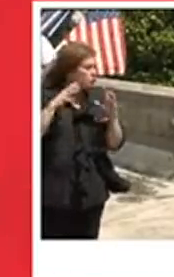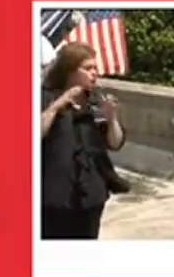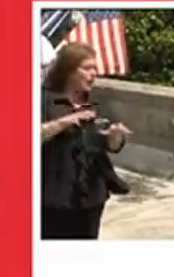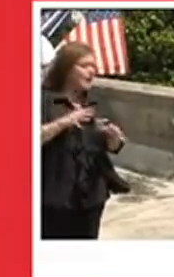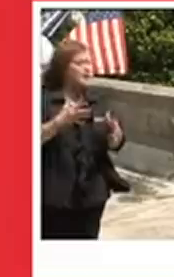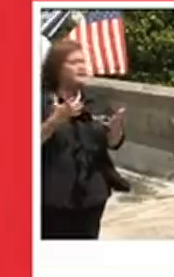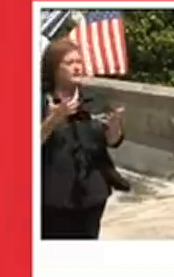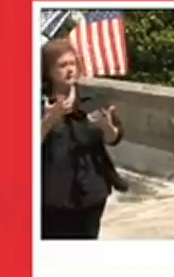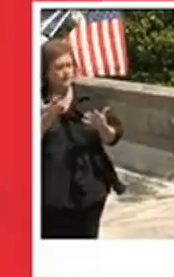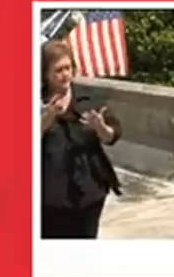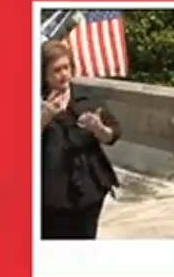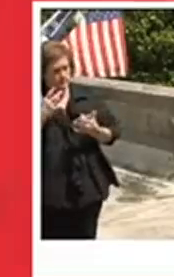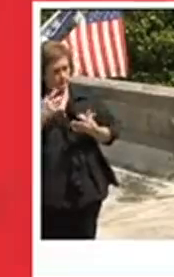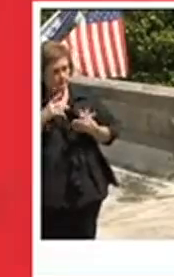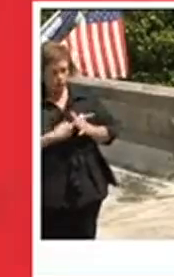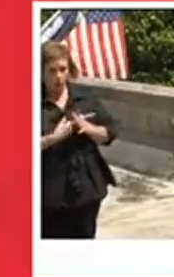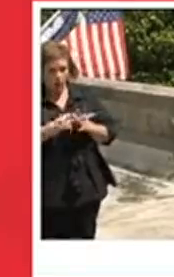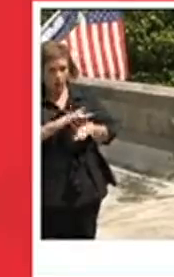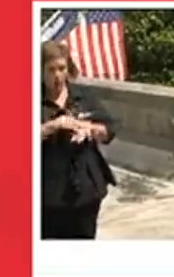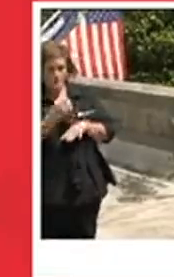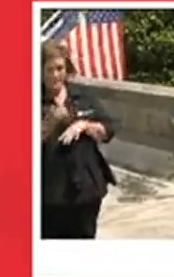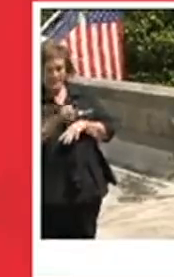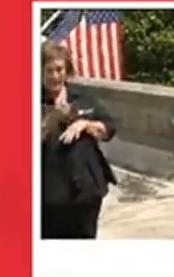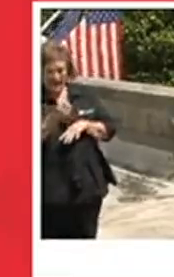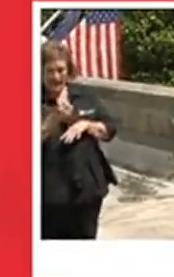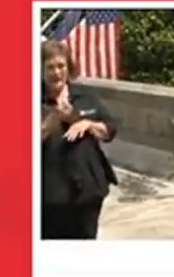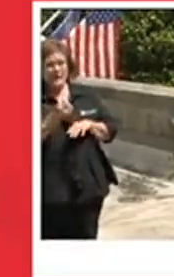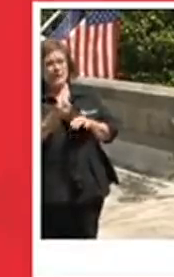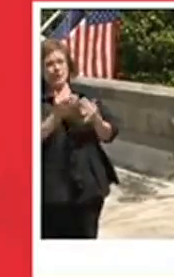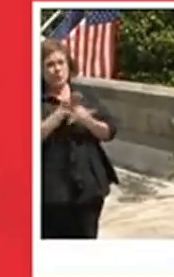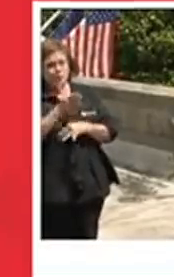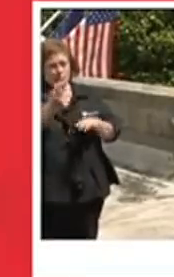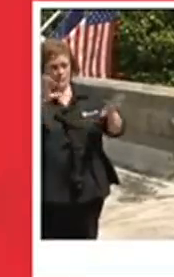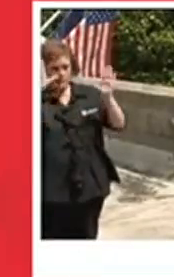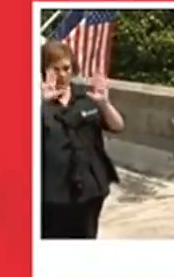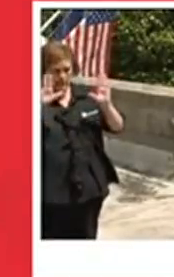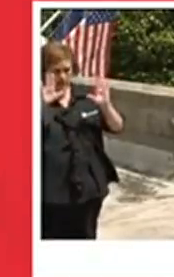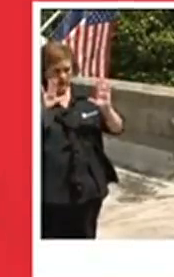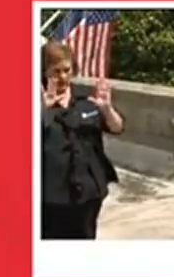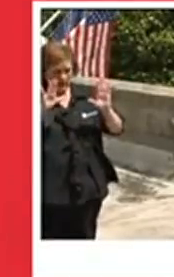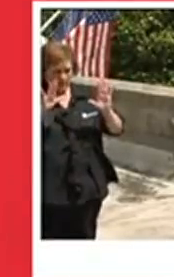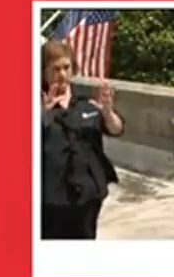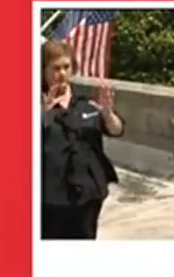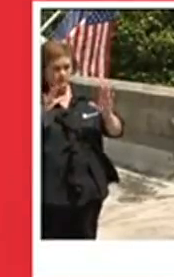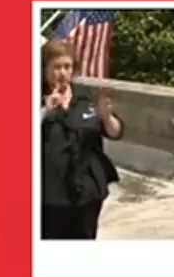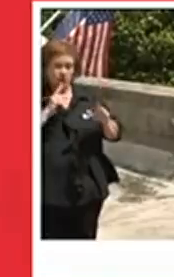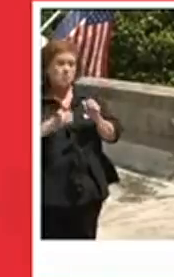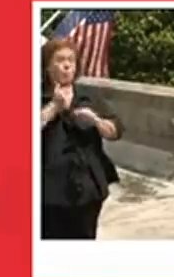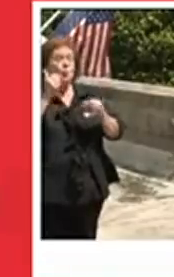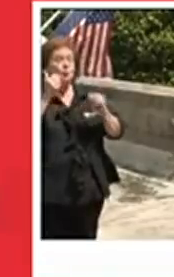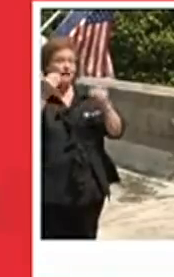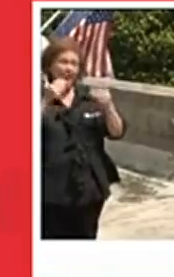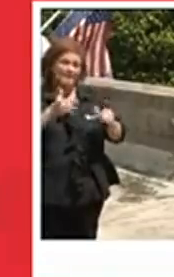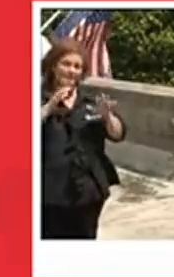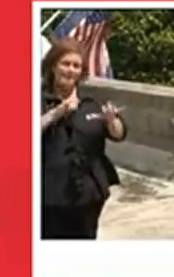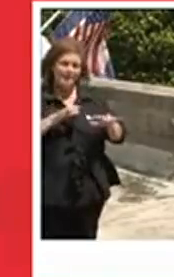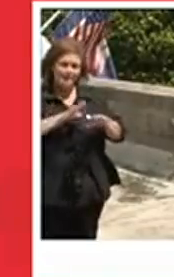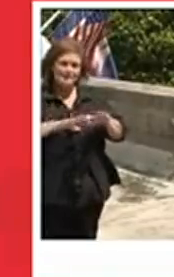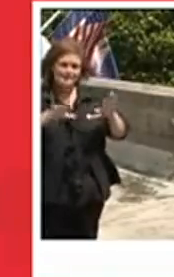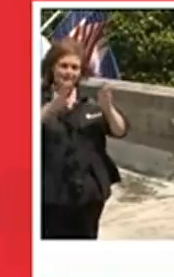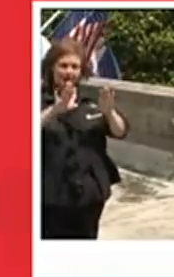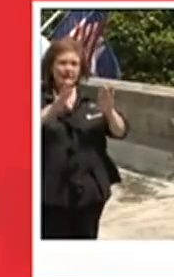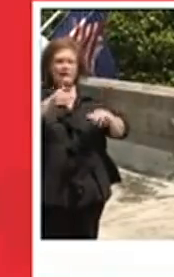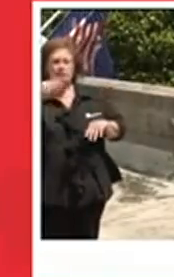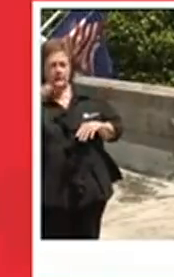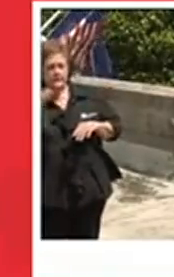to see starting Saturday, leading up again Sunday, being maybe the heaviest, also going into Monday.